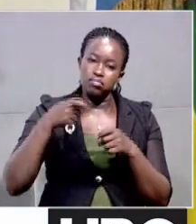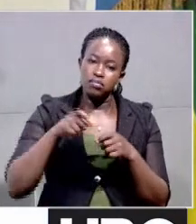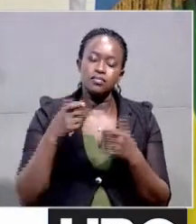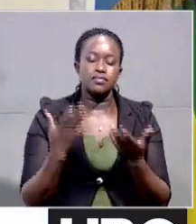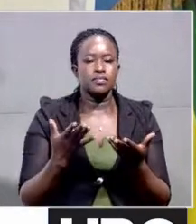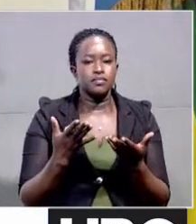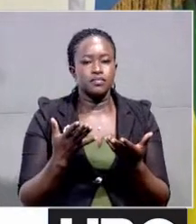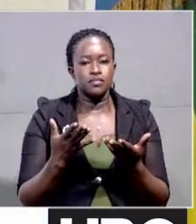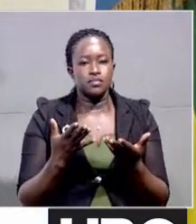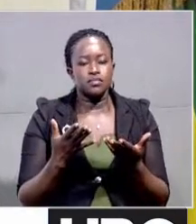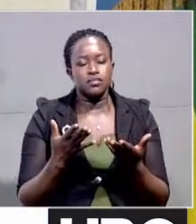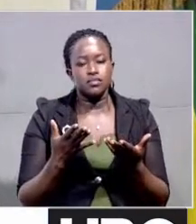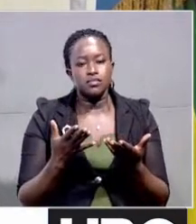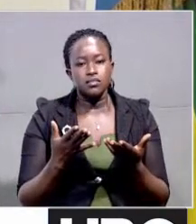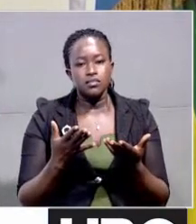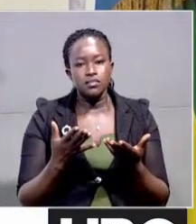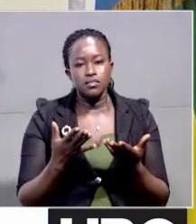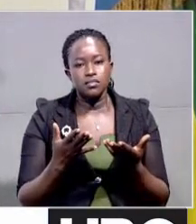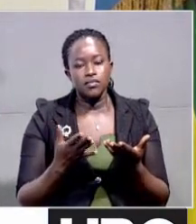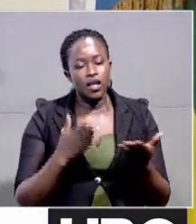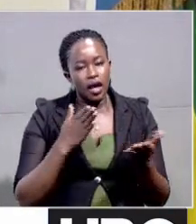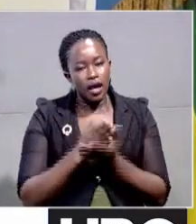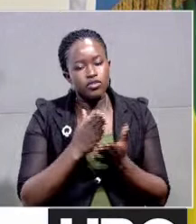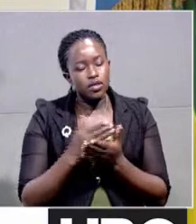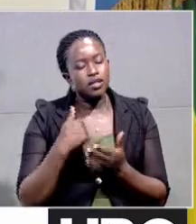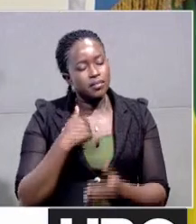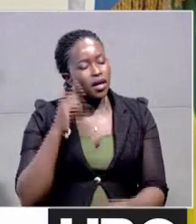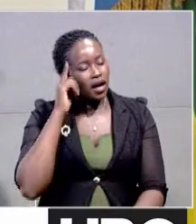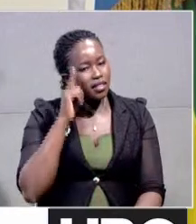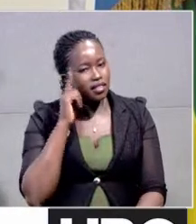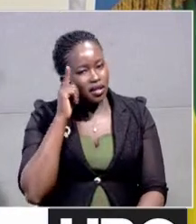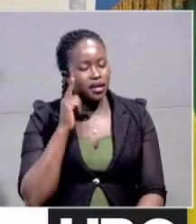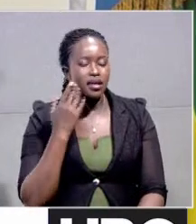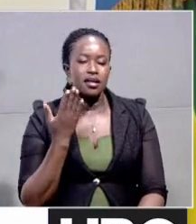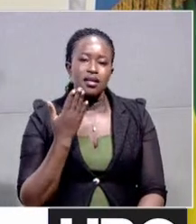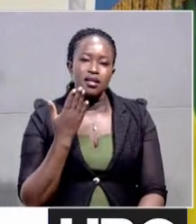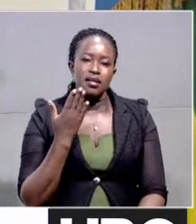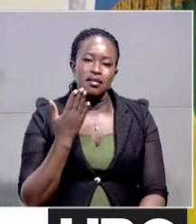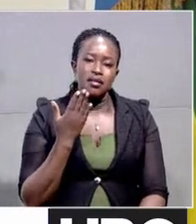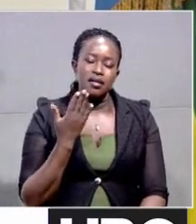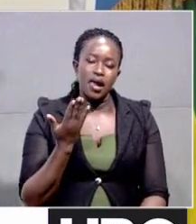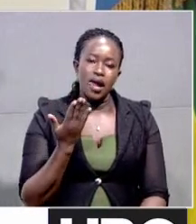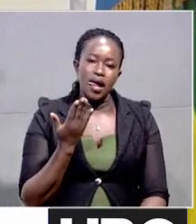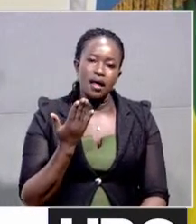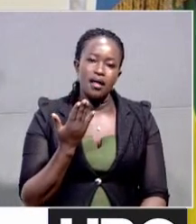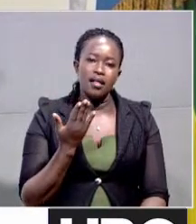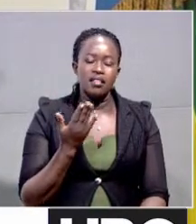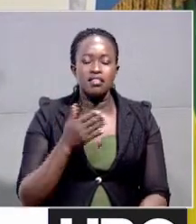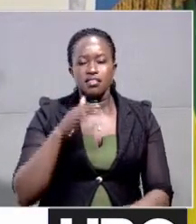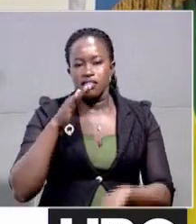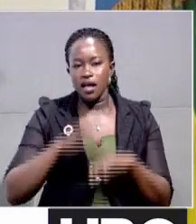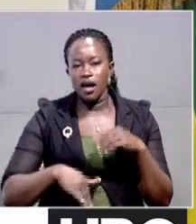And actually, I think rather than being